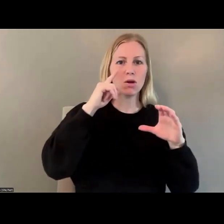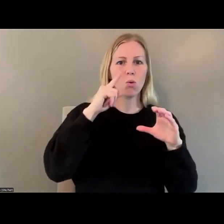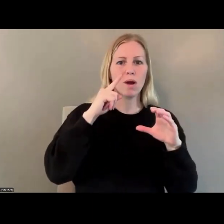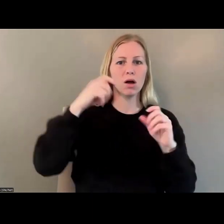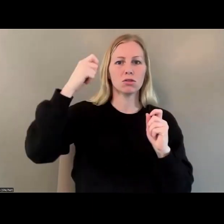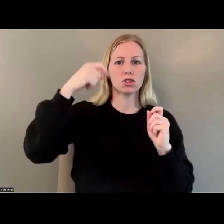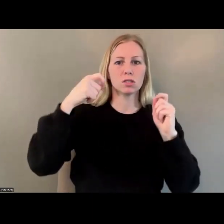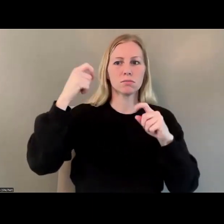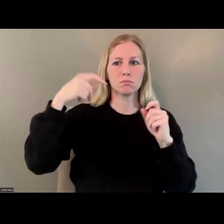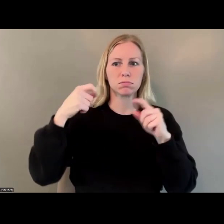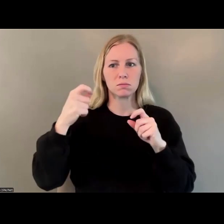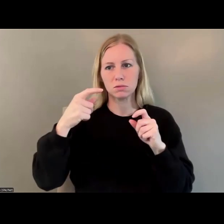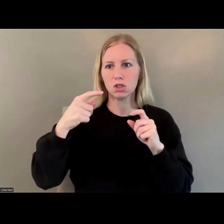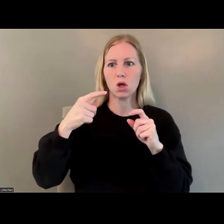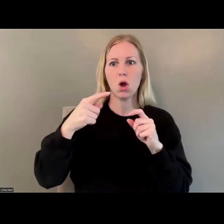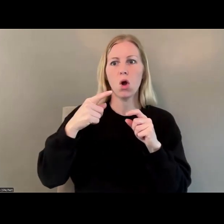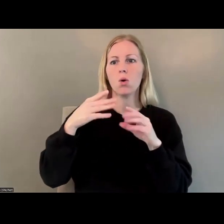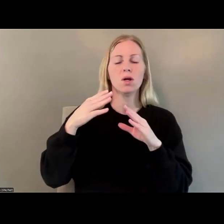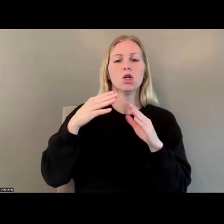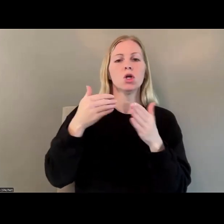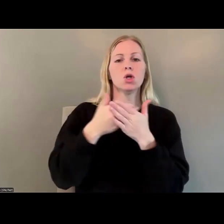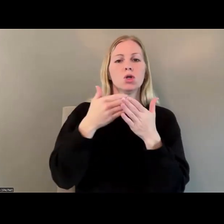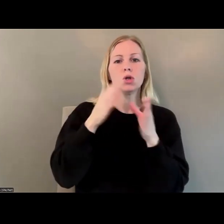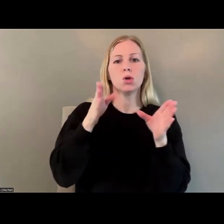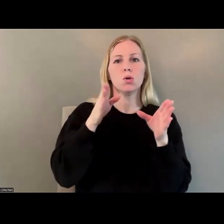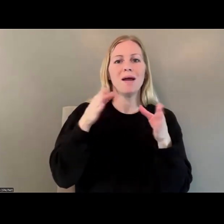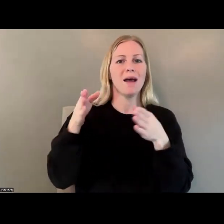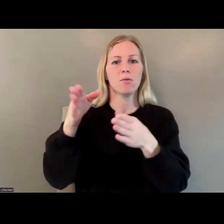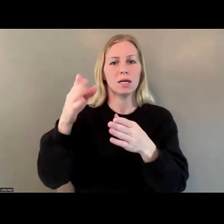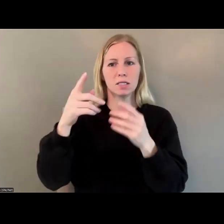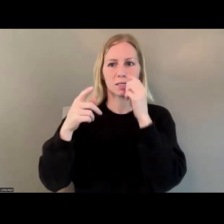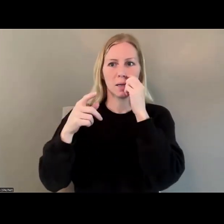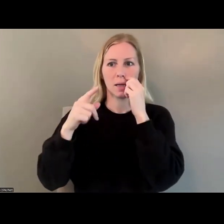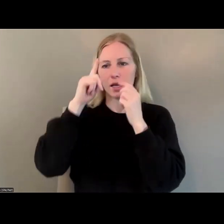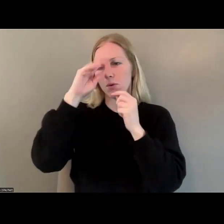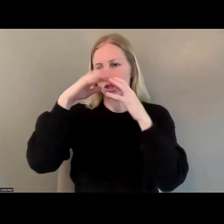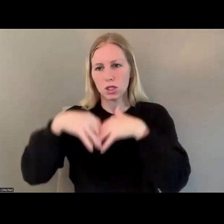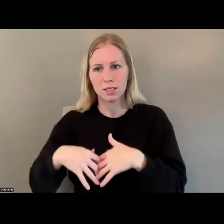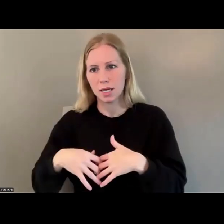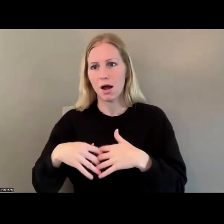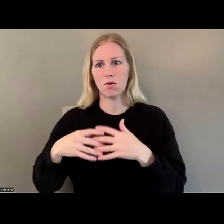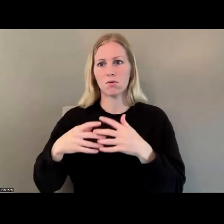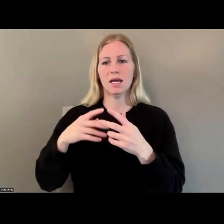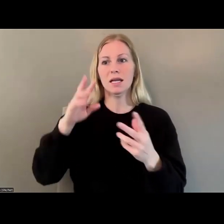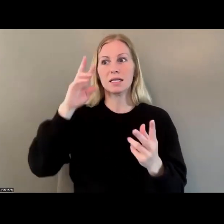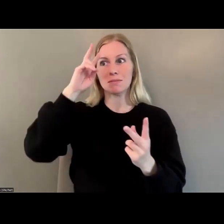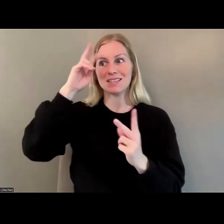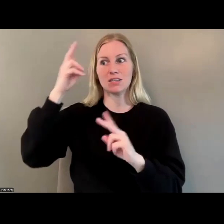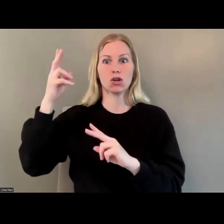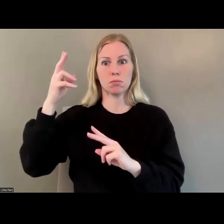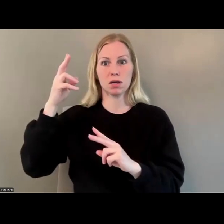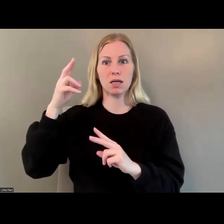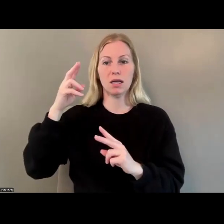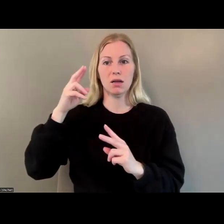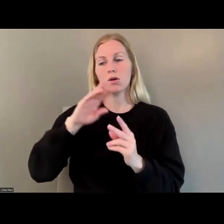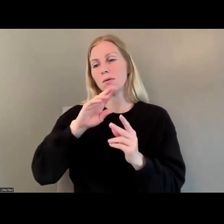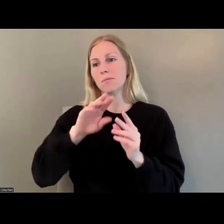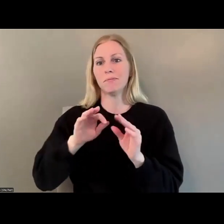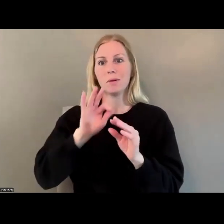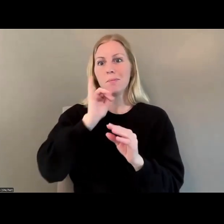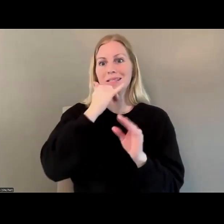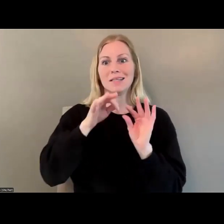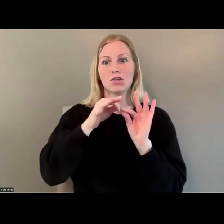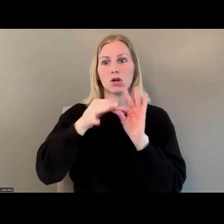longer move. This is what we call shutdown, and often what is misinterpreted as calm. So when we see a child calm